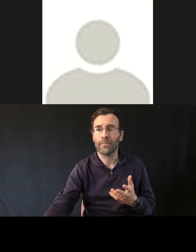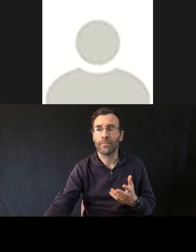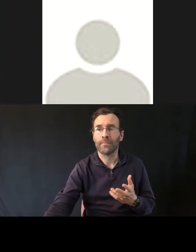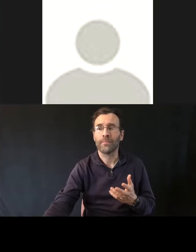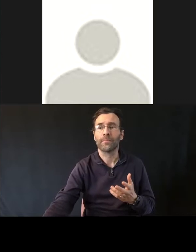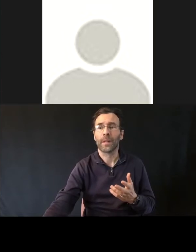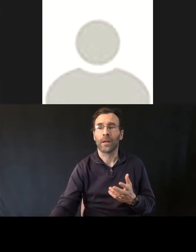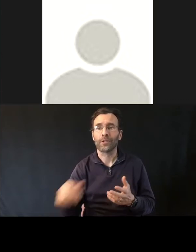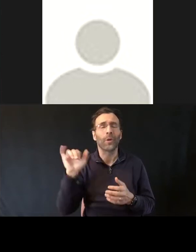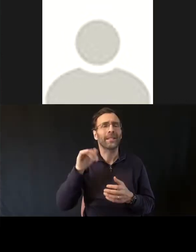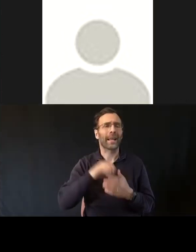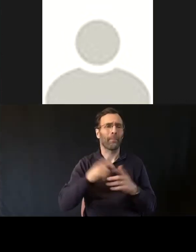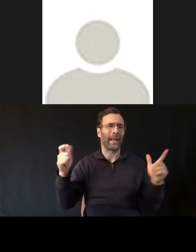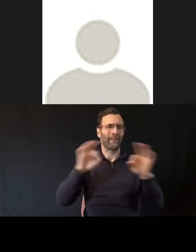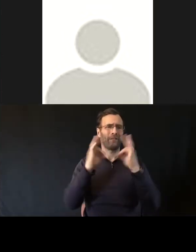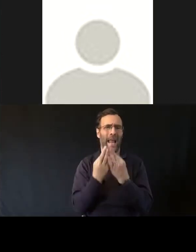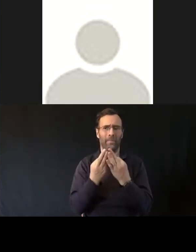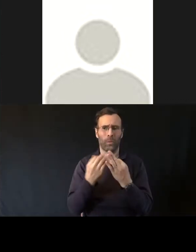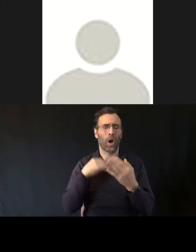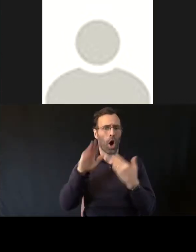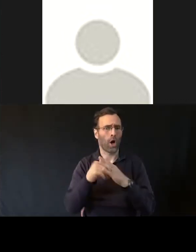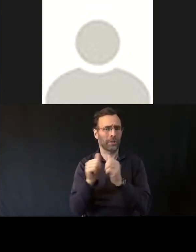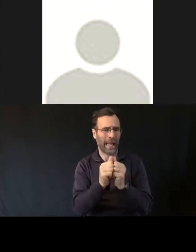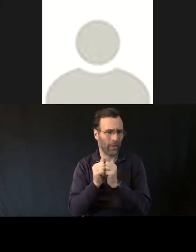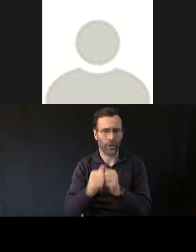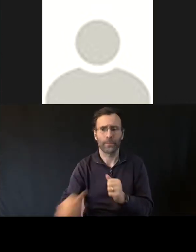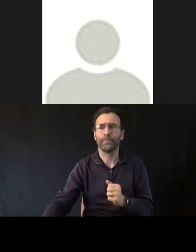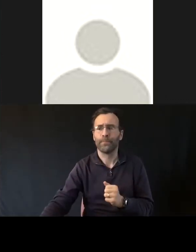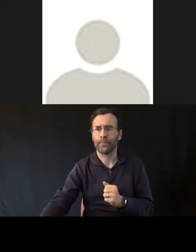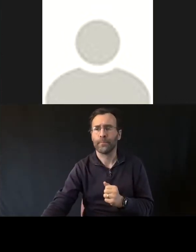a big family that we're all together, and